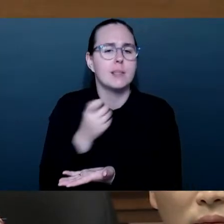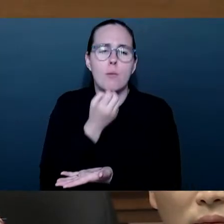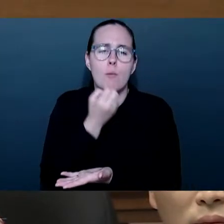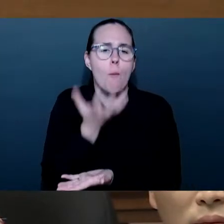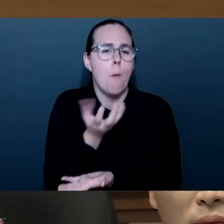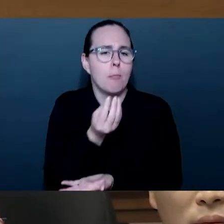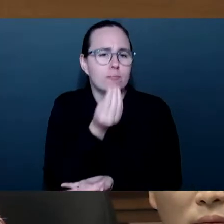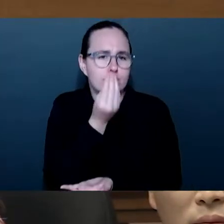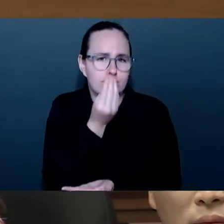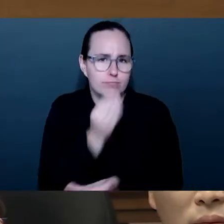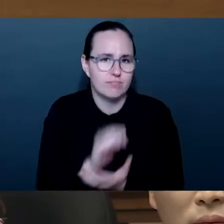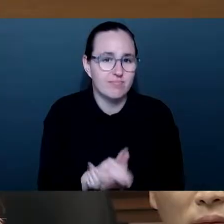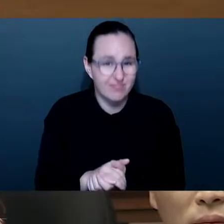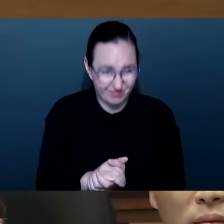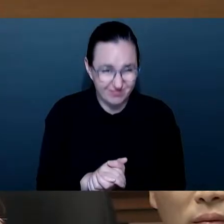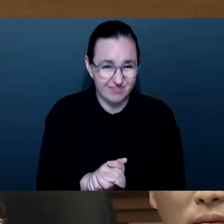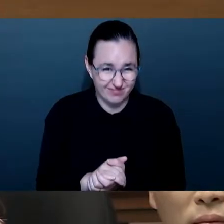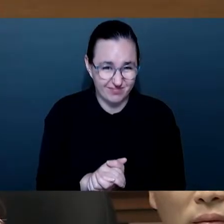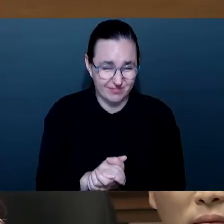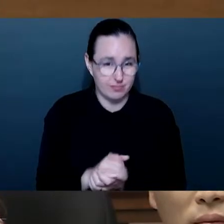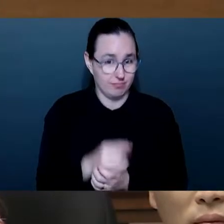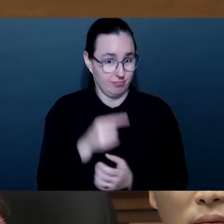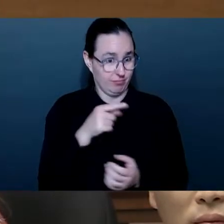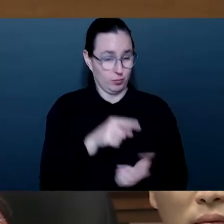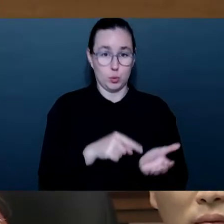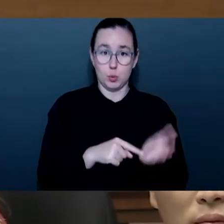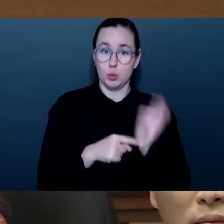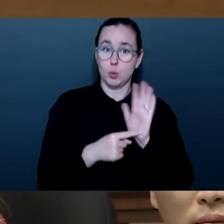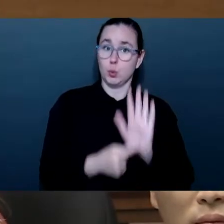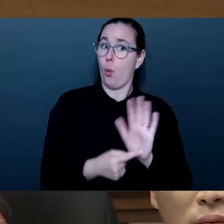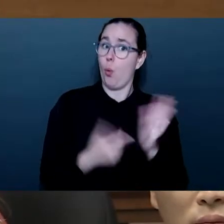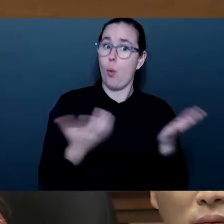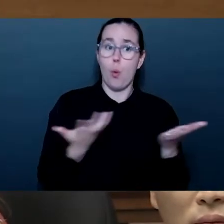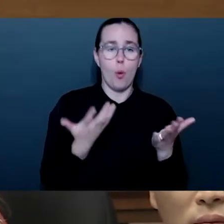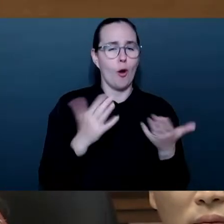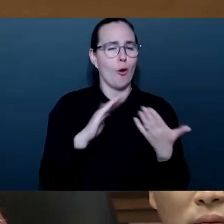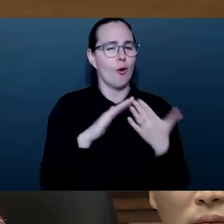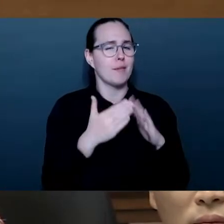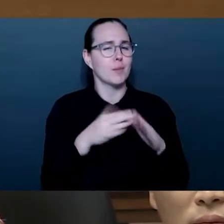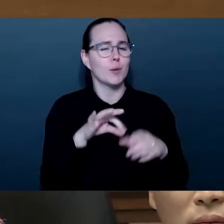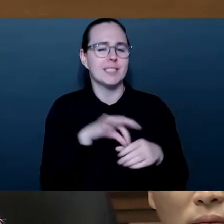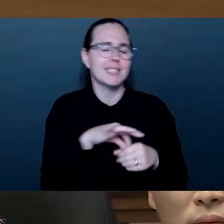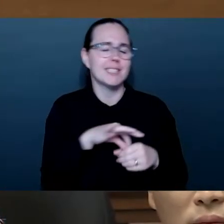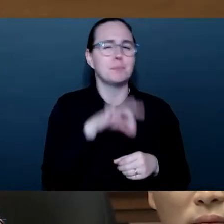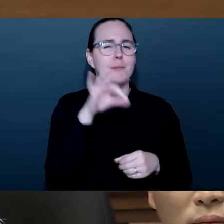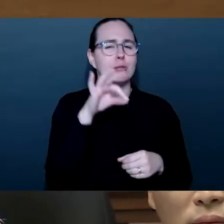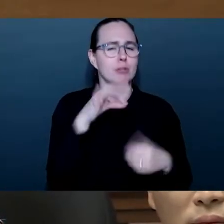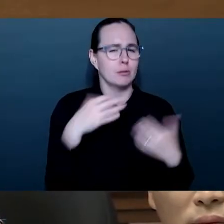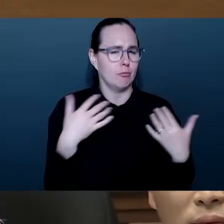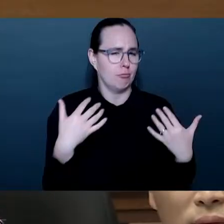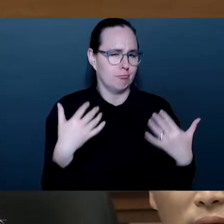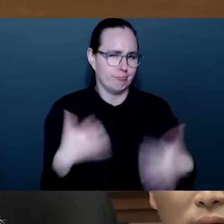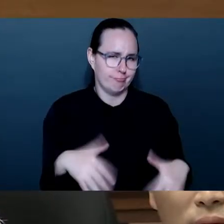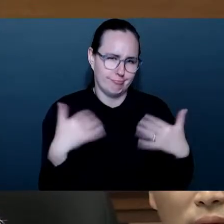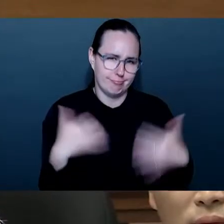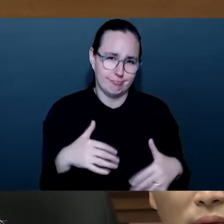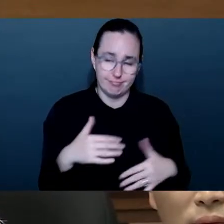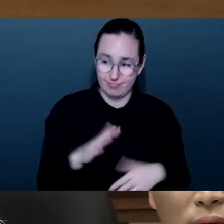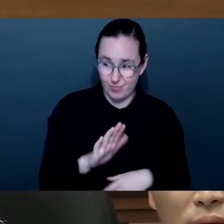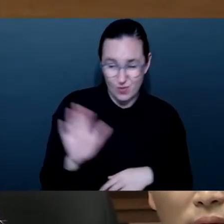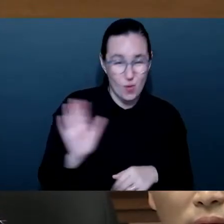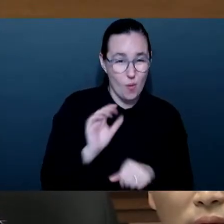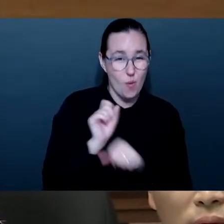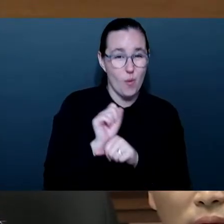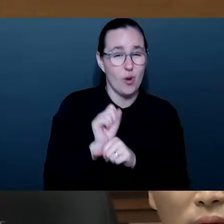spirit. Their work is a testament to the power of compassion, collaboration, and community action. Let us extend